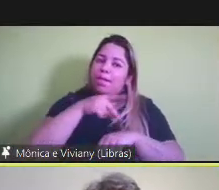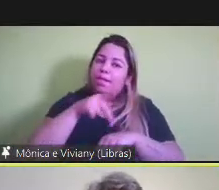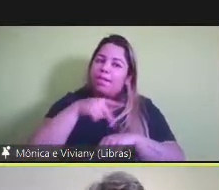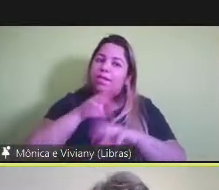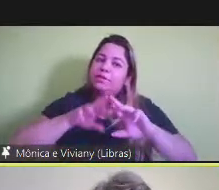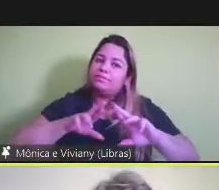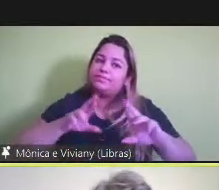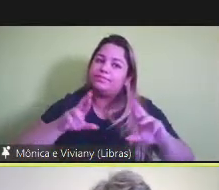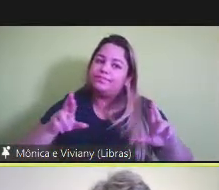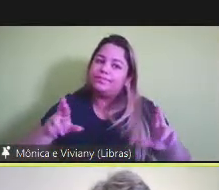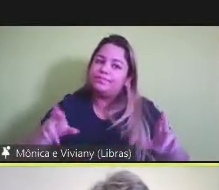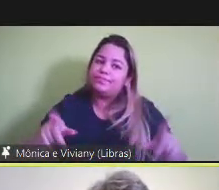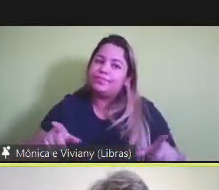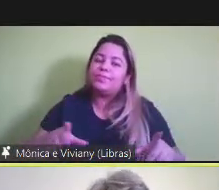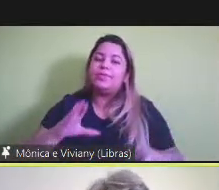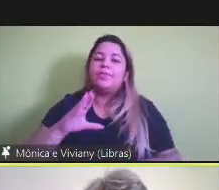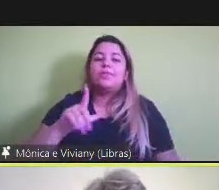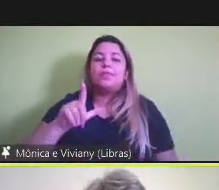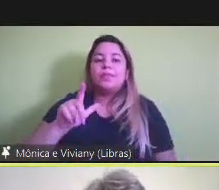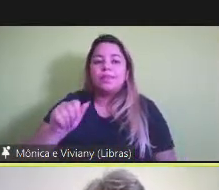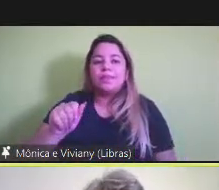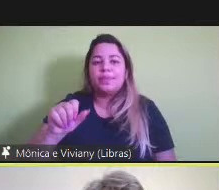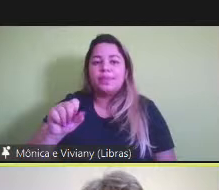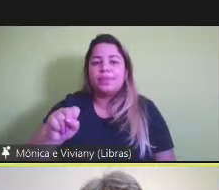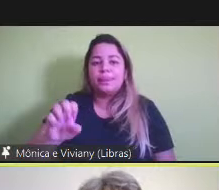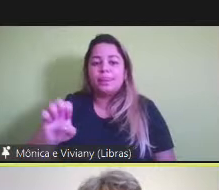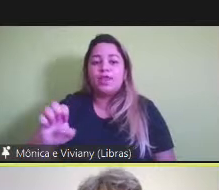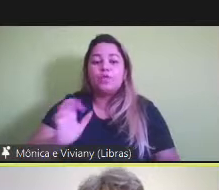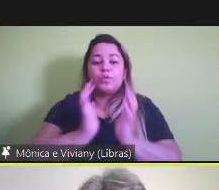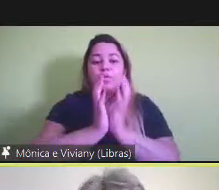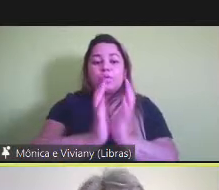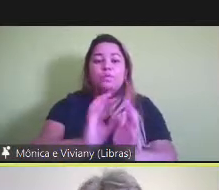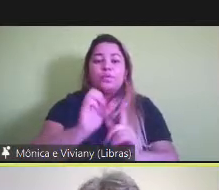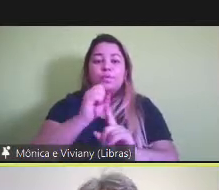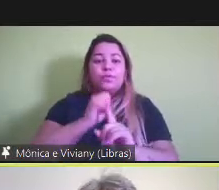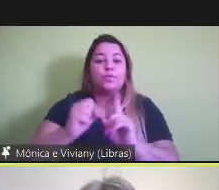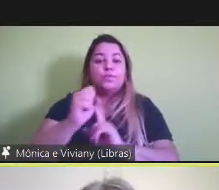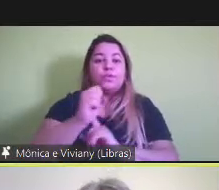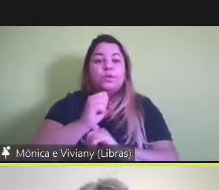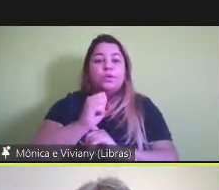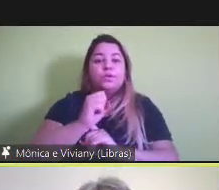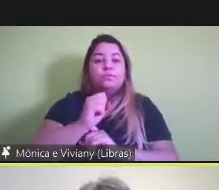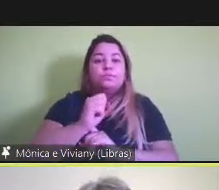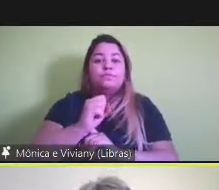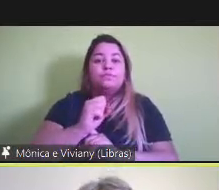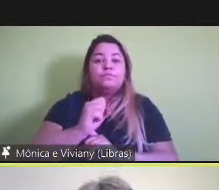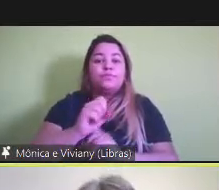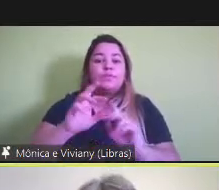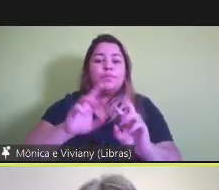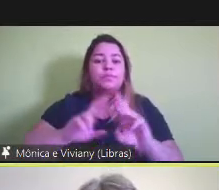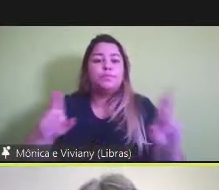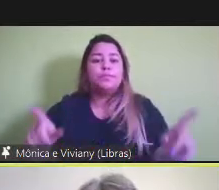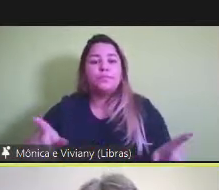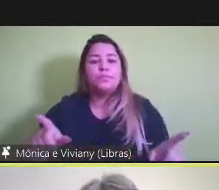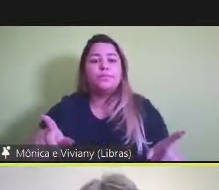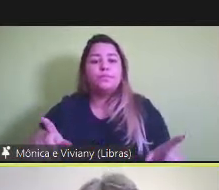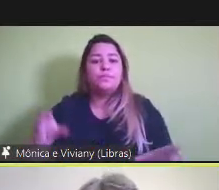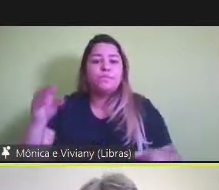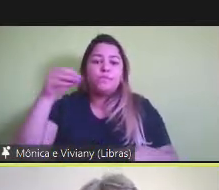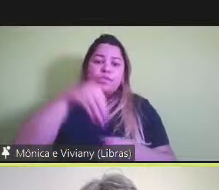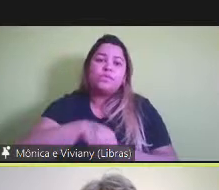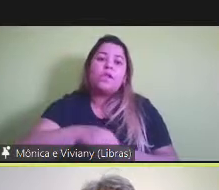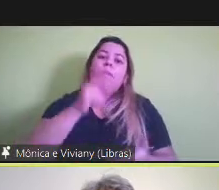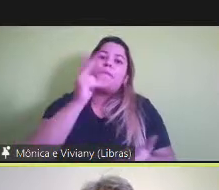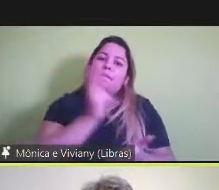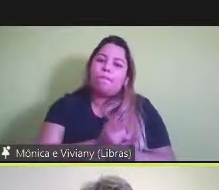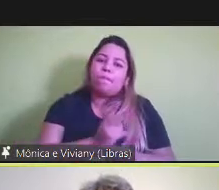between countries, differences between social classes, social groups, and the types of consumption that are